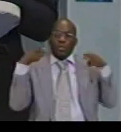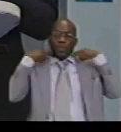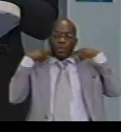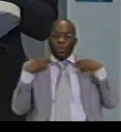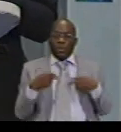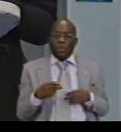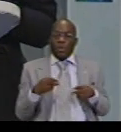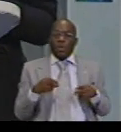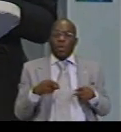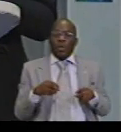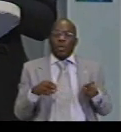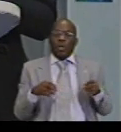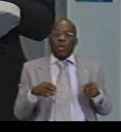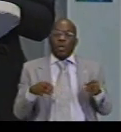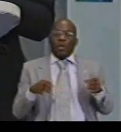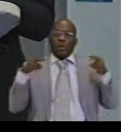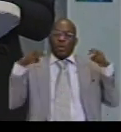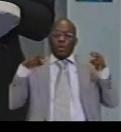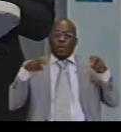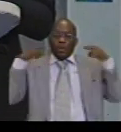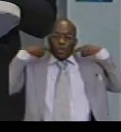Yokes must be destroyed.